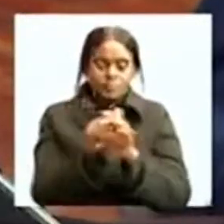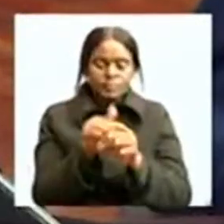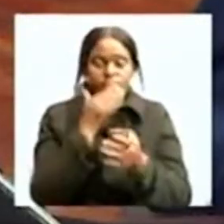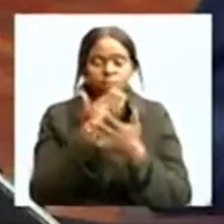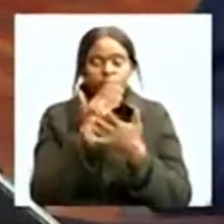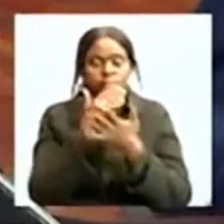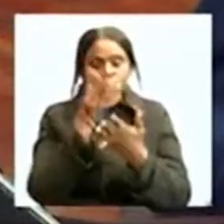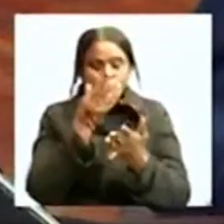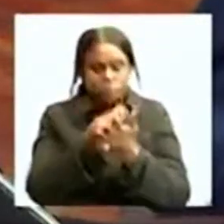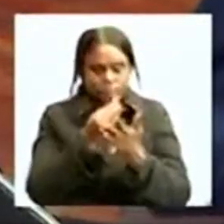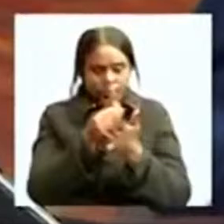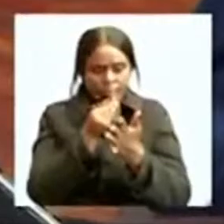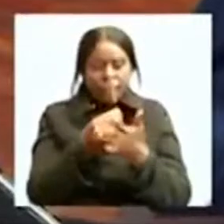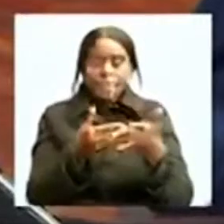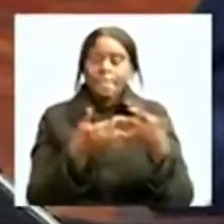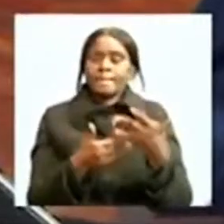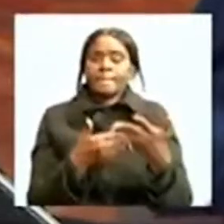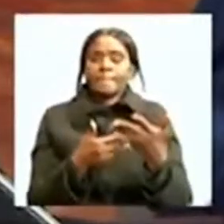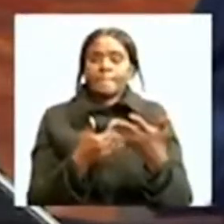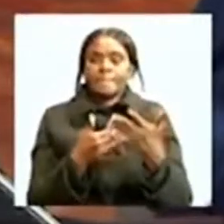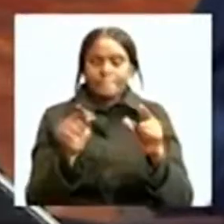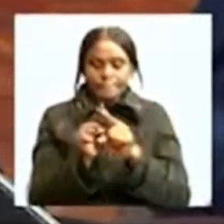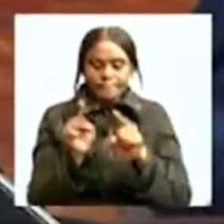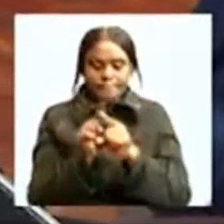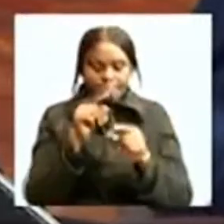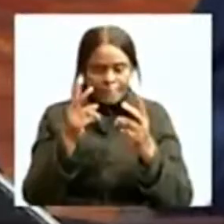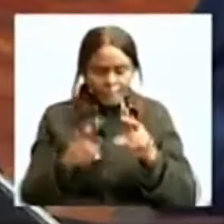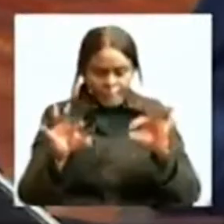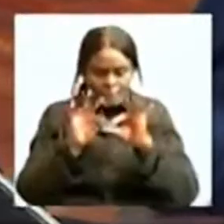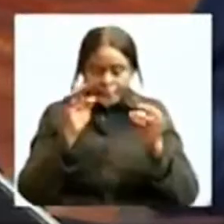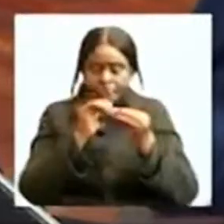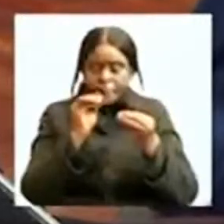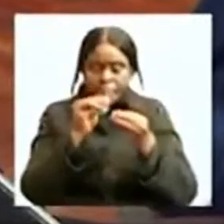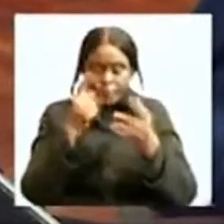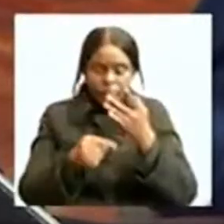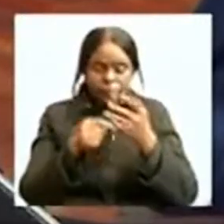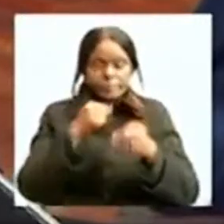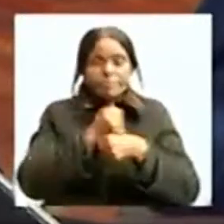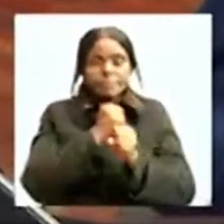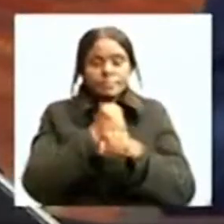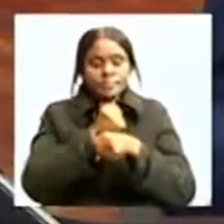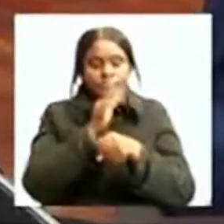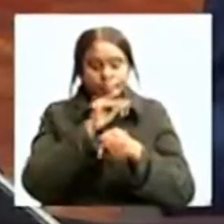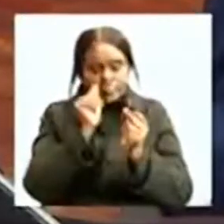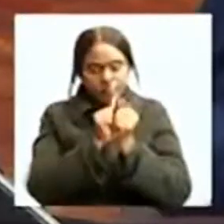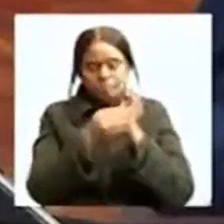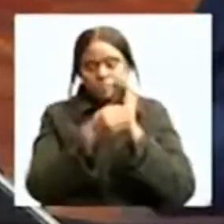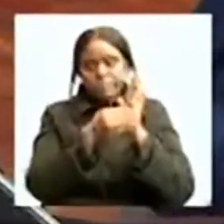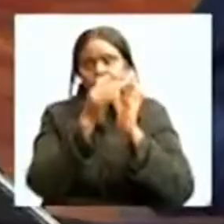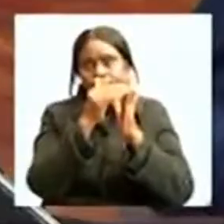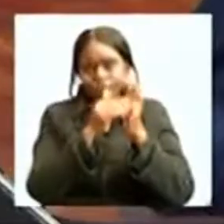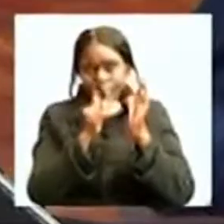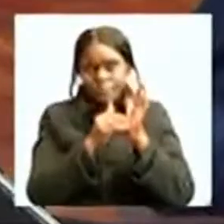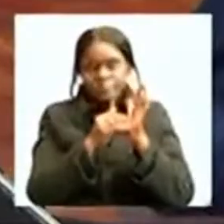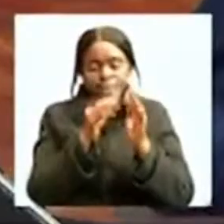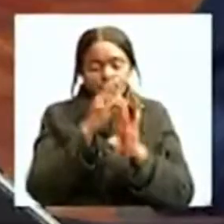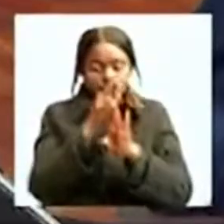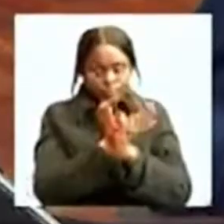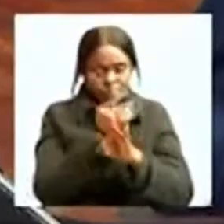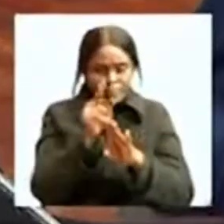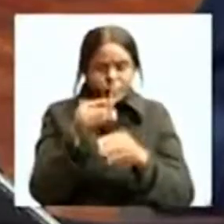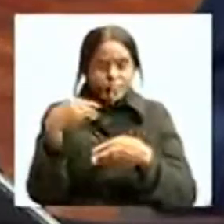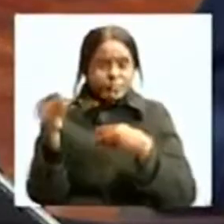proper financial documentation and the importance of compliance with guidelines prior to